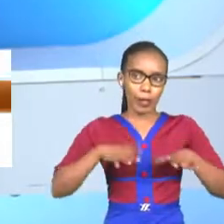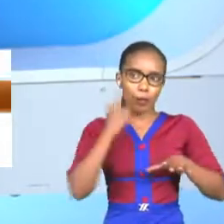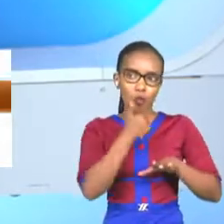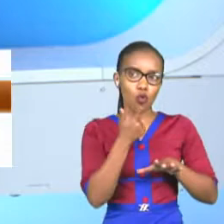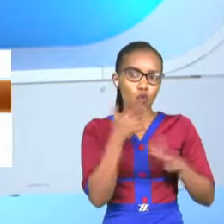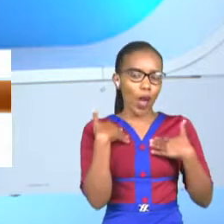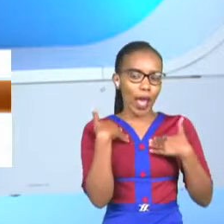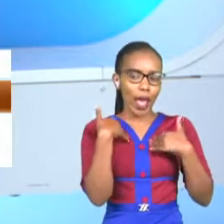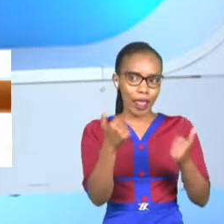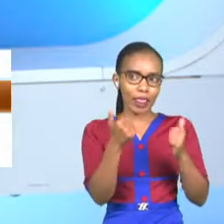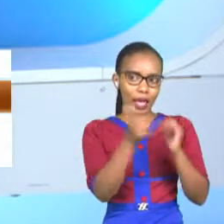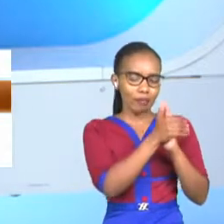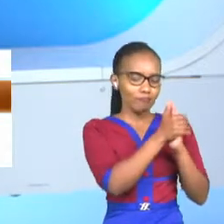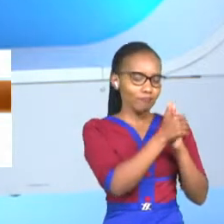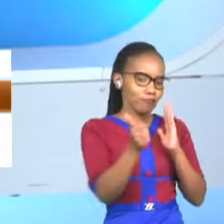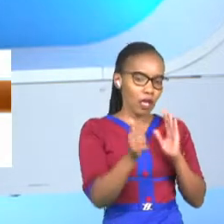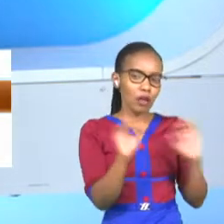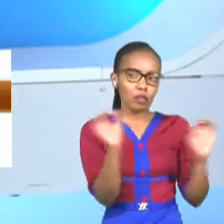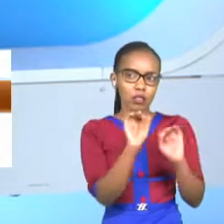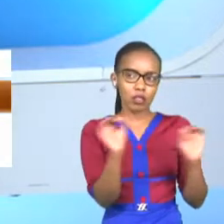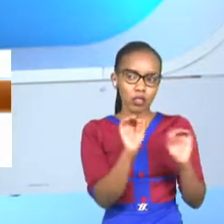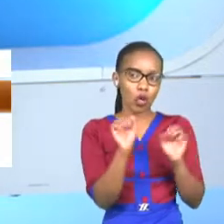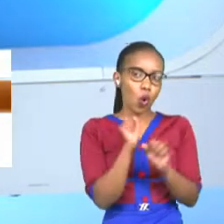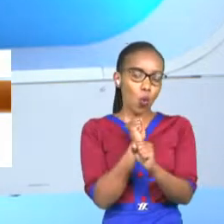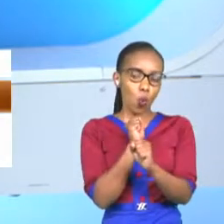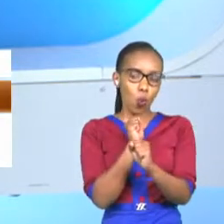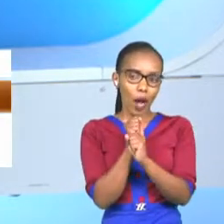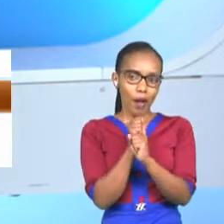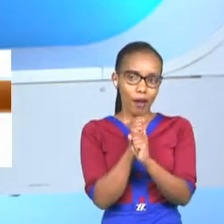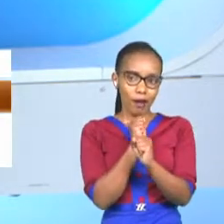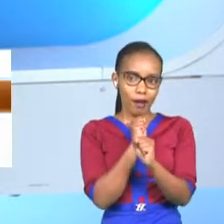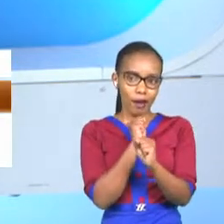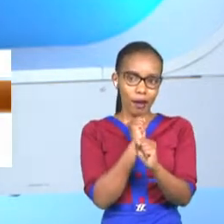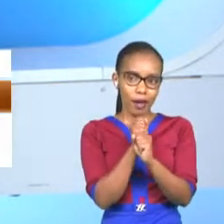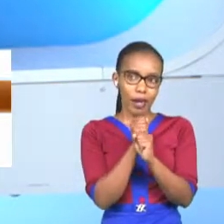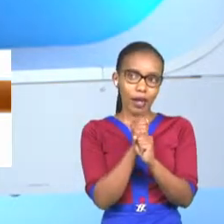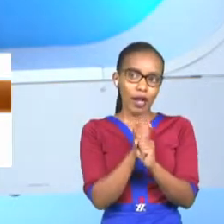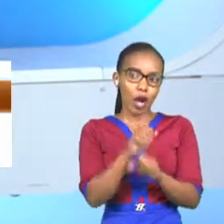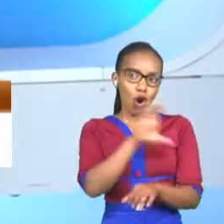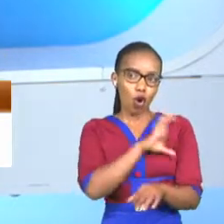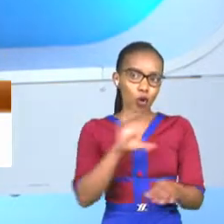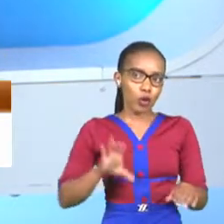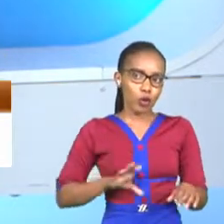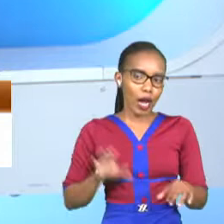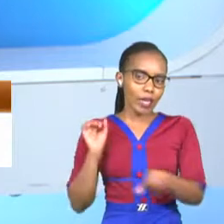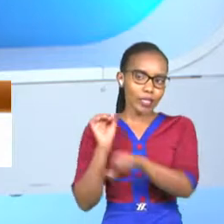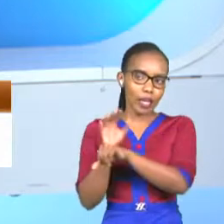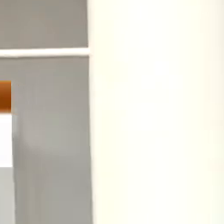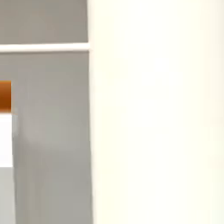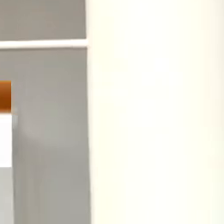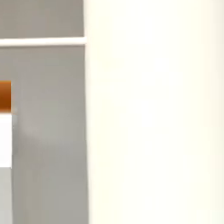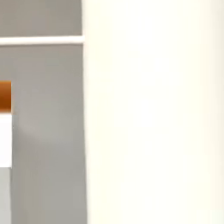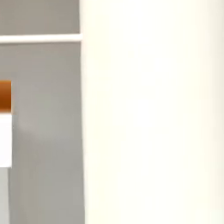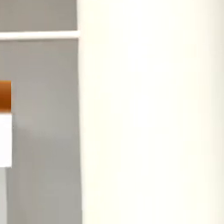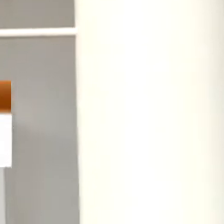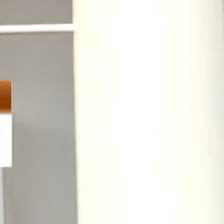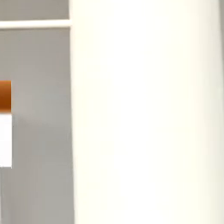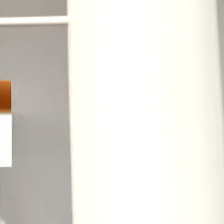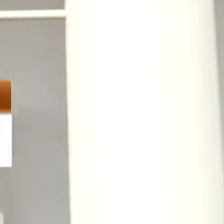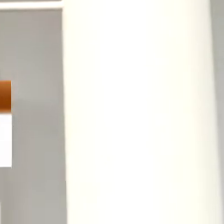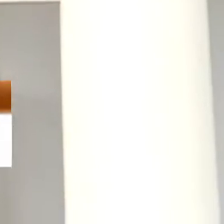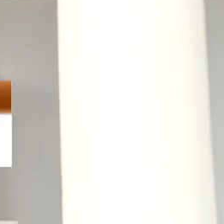health experts. And then the function of that commission is to advise the government